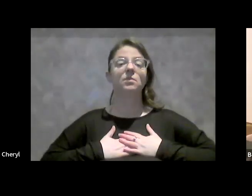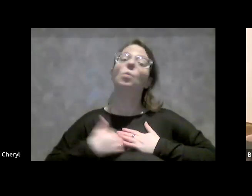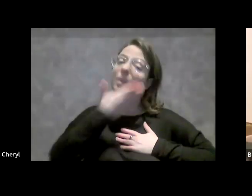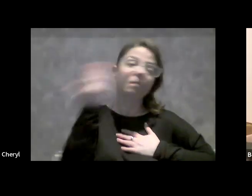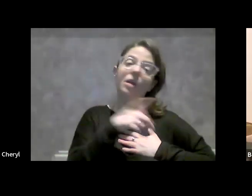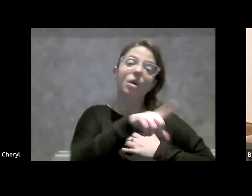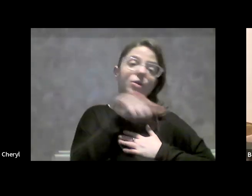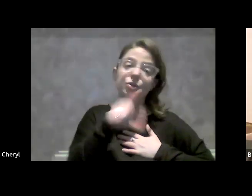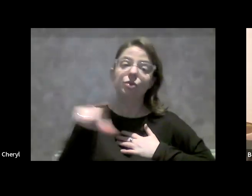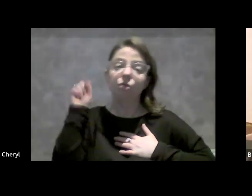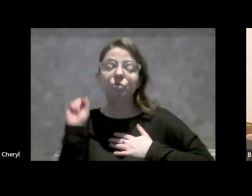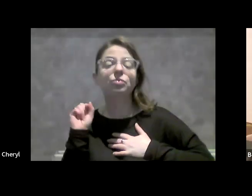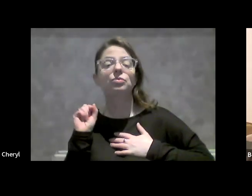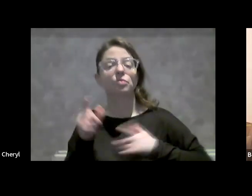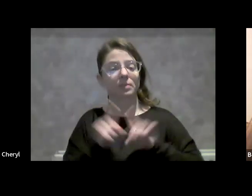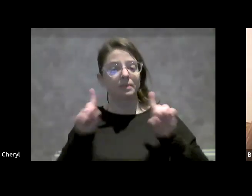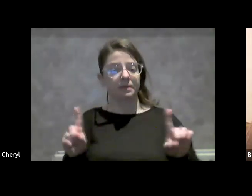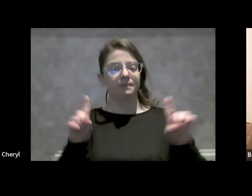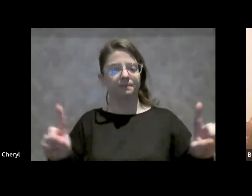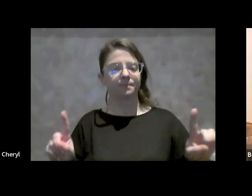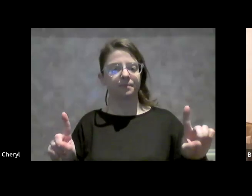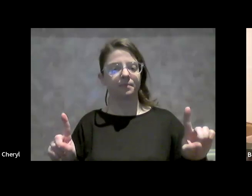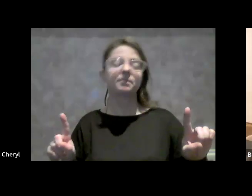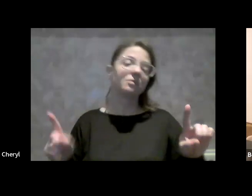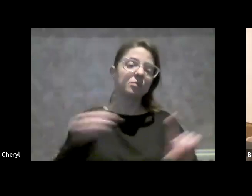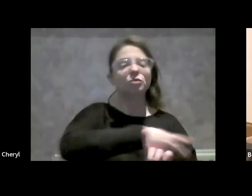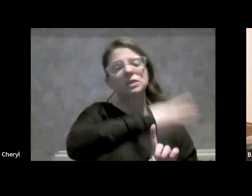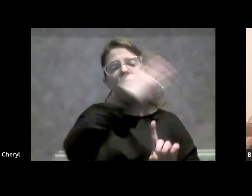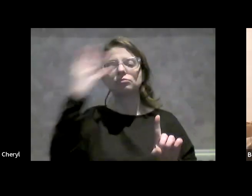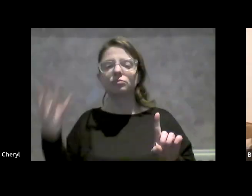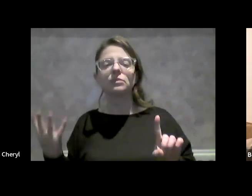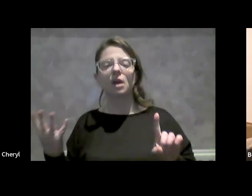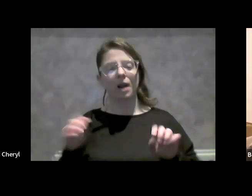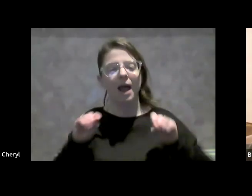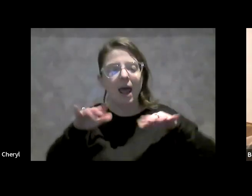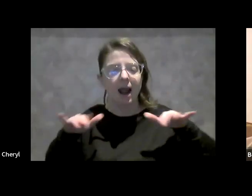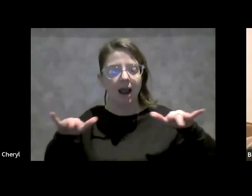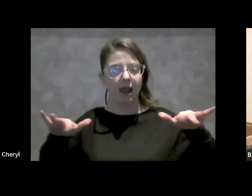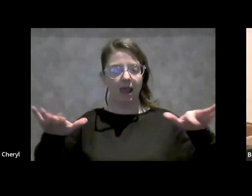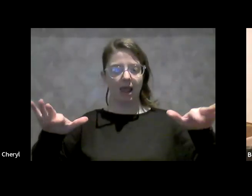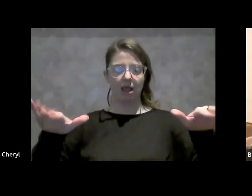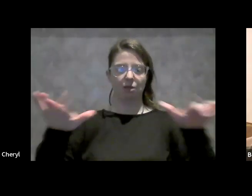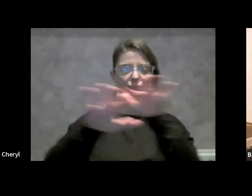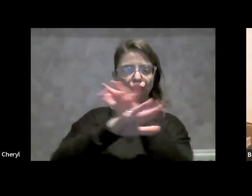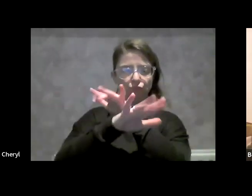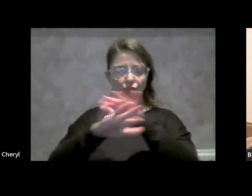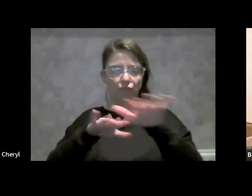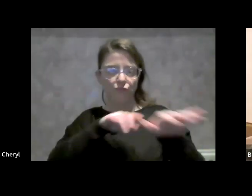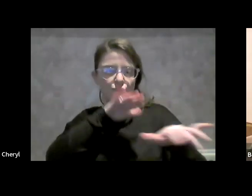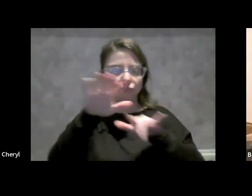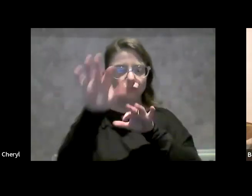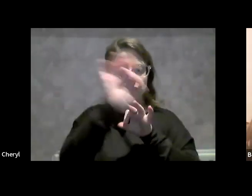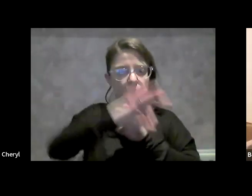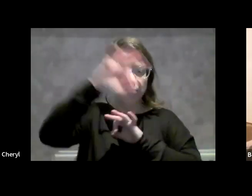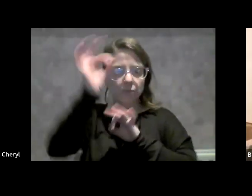your penciled lines, but we will tip them on the side and spill out crotchets, minims, treble clefs, bass